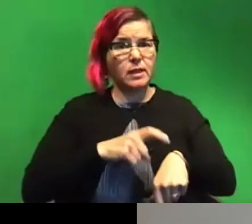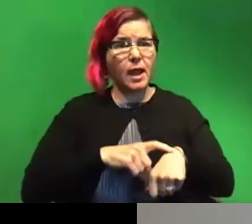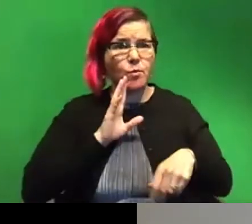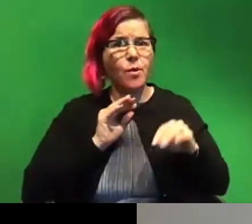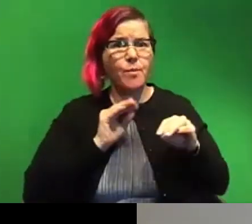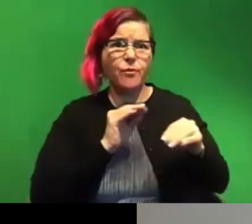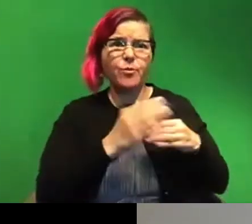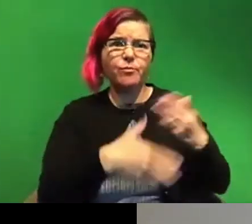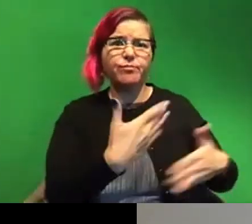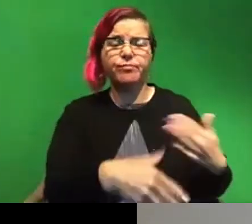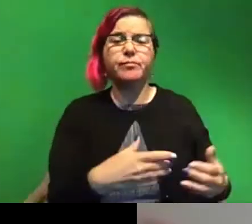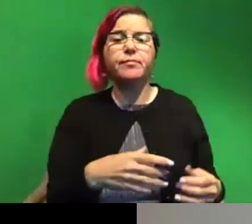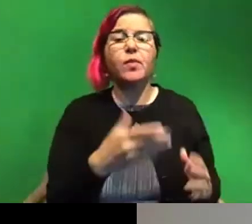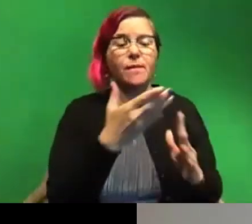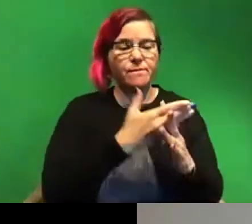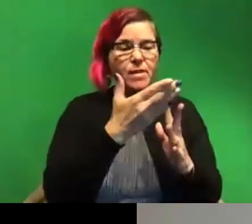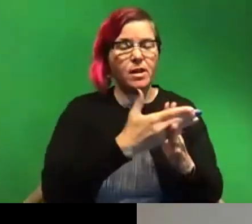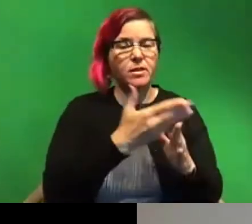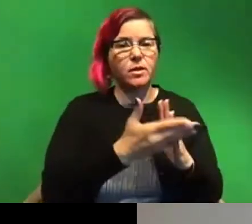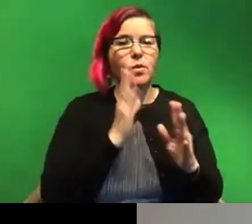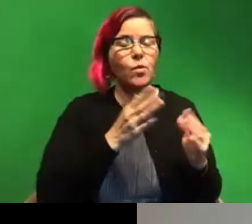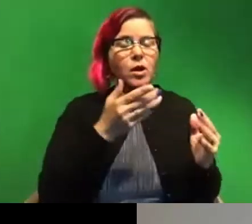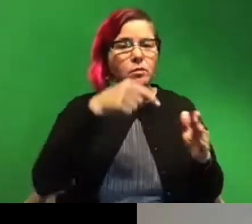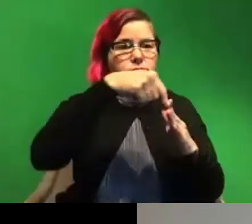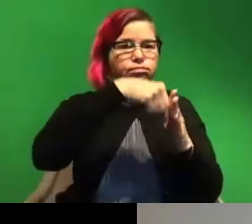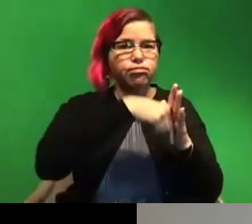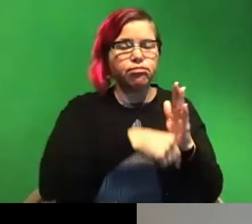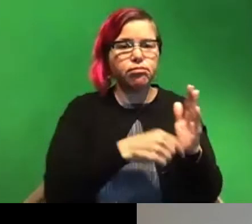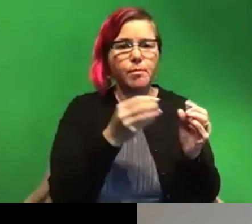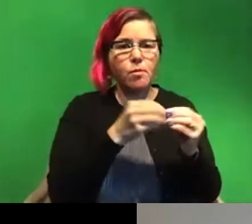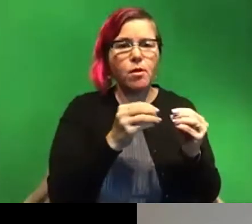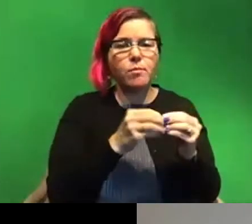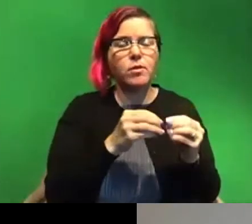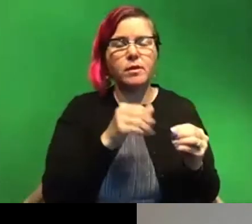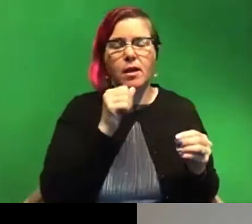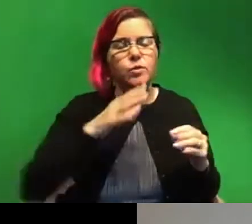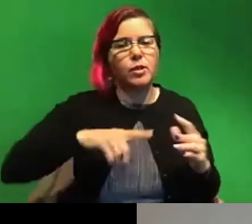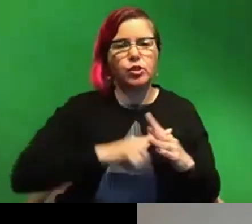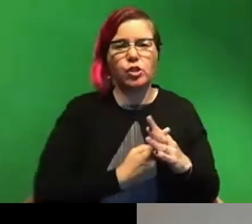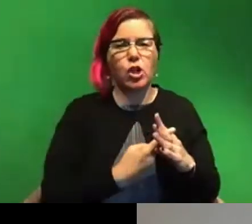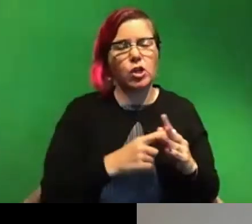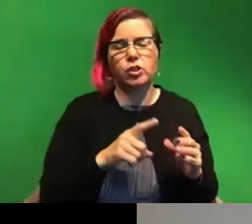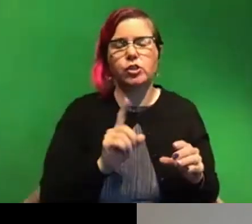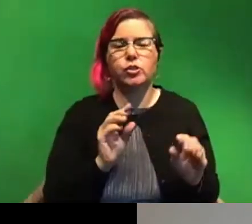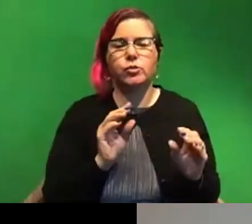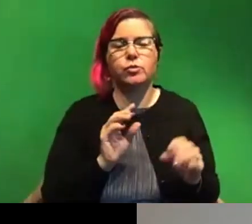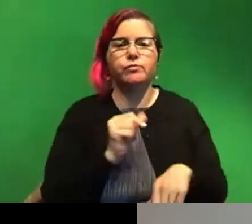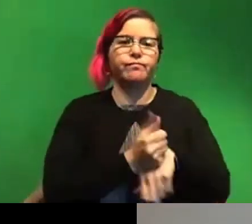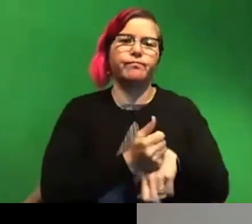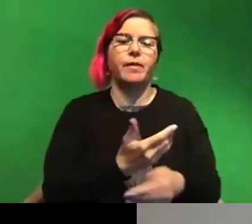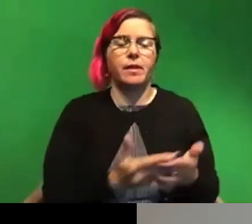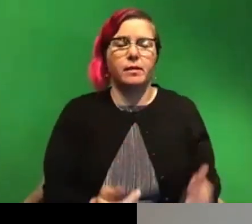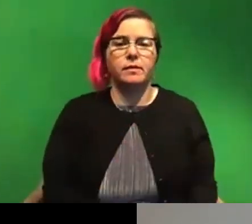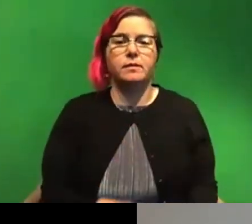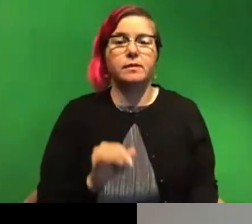and the files on you just keep getting longer and deeper. So it's never too late to start to try to do things, and if you were